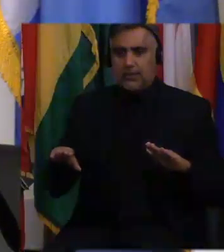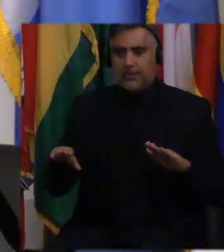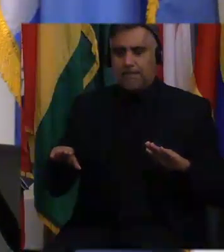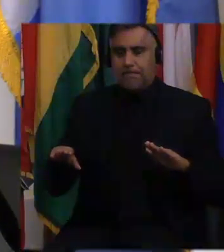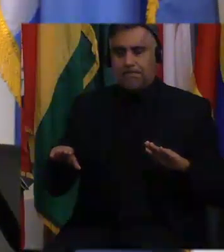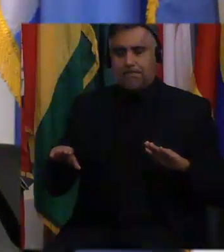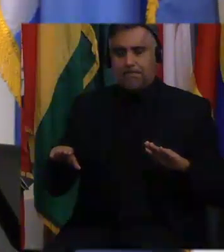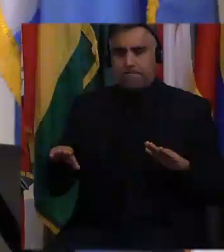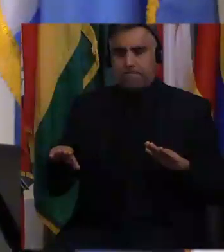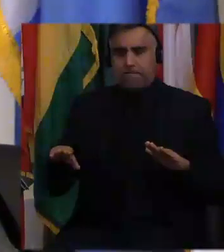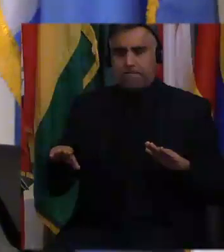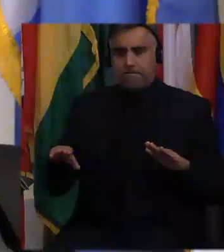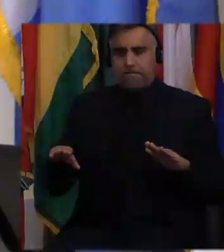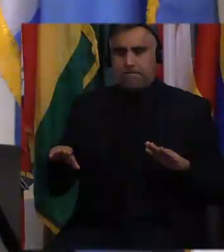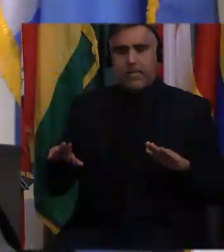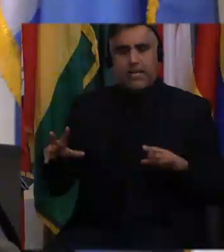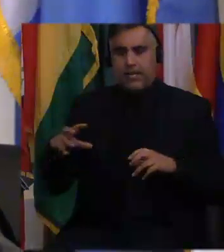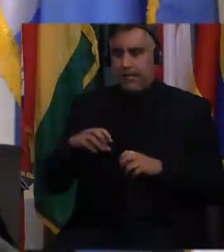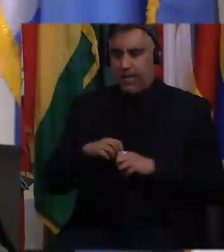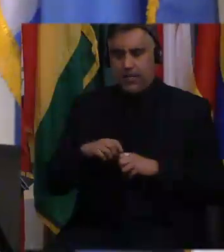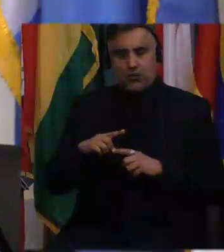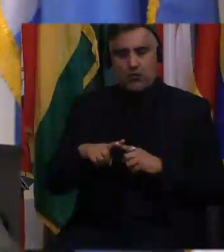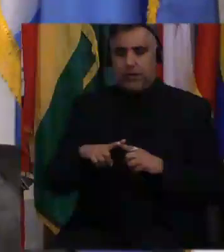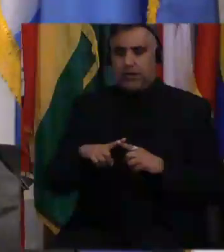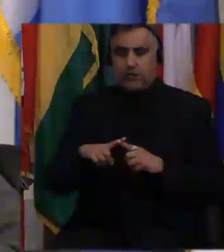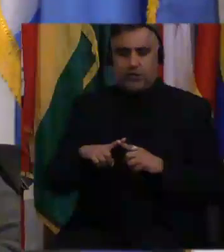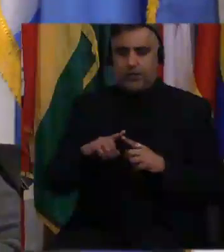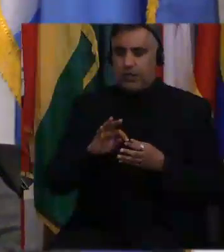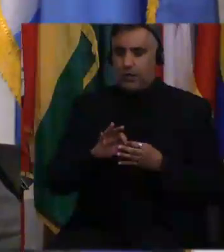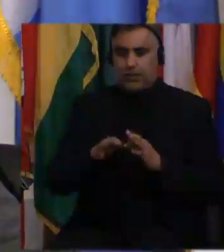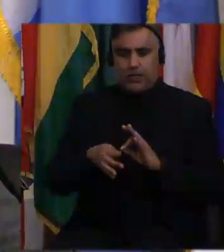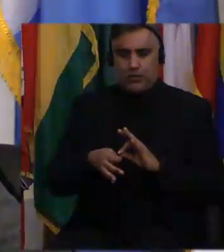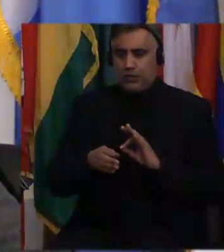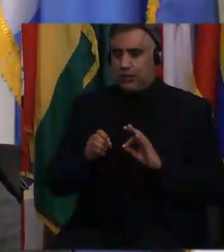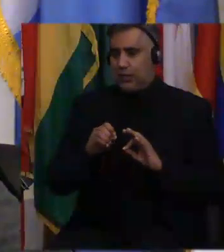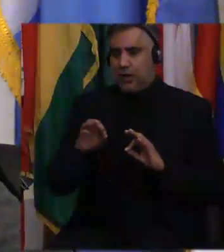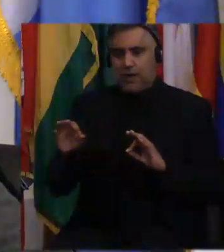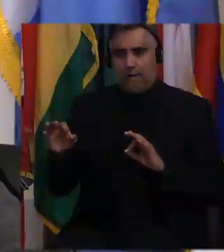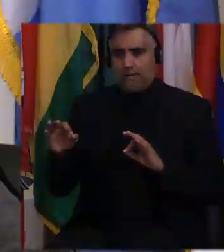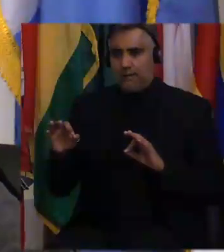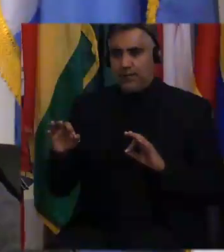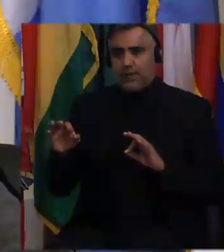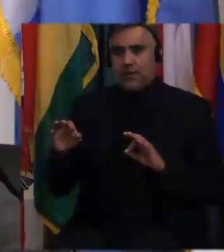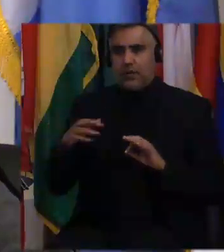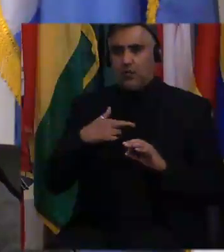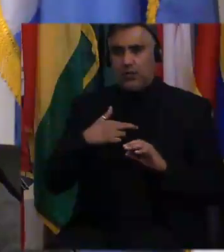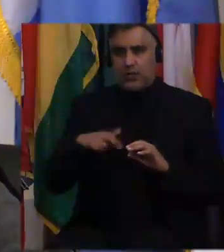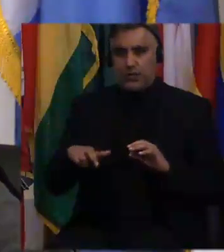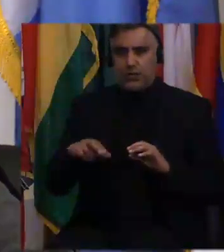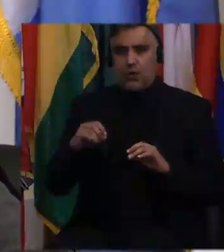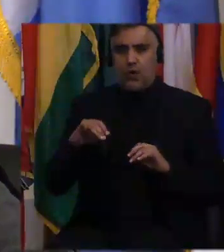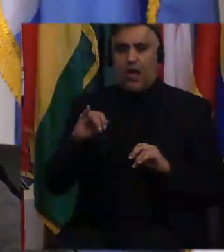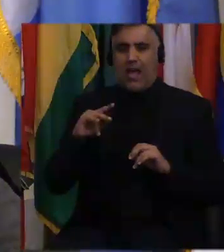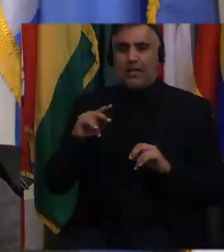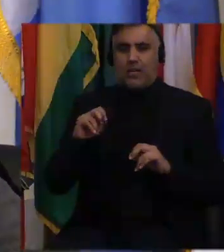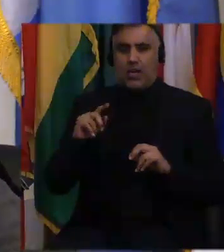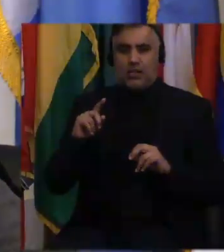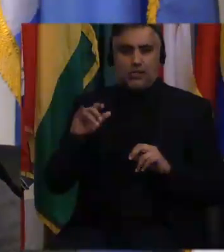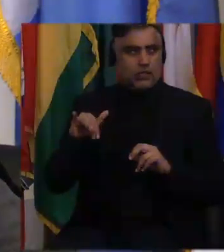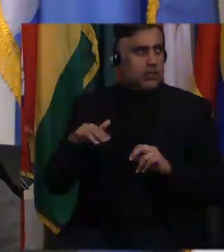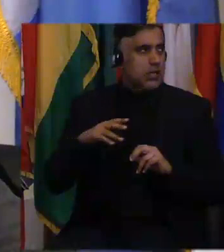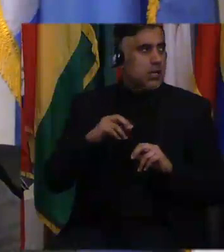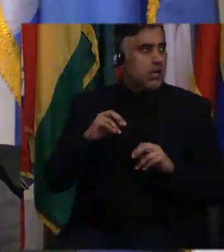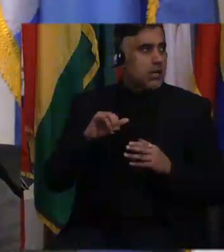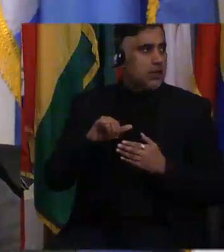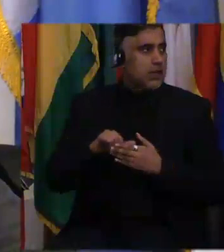in these communities but do not engage with the extreme interpretations of religion or ideology,